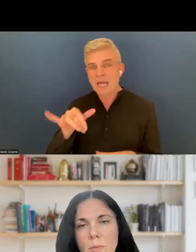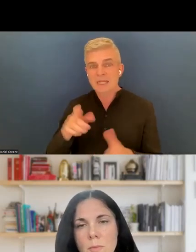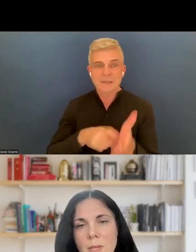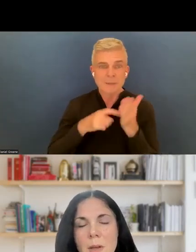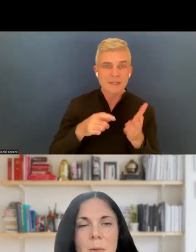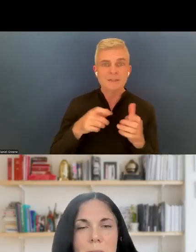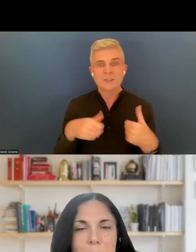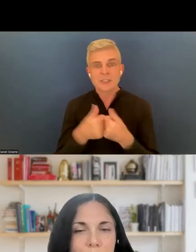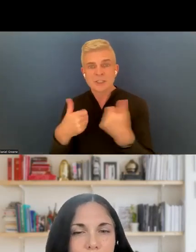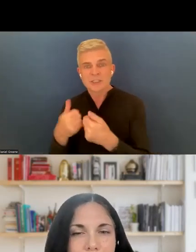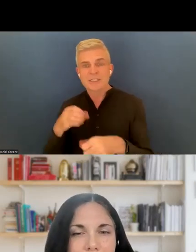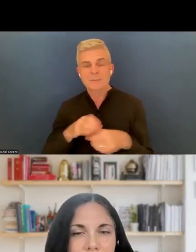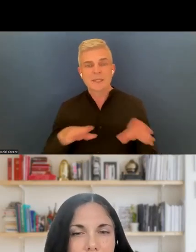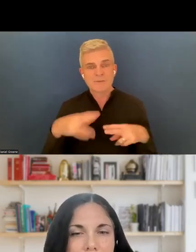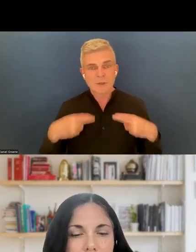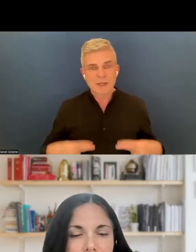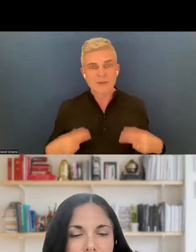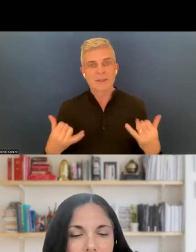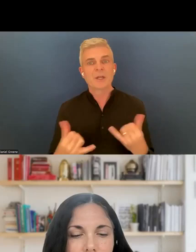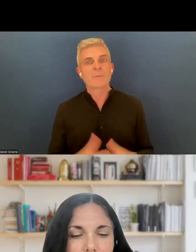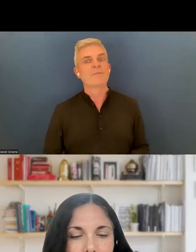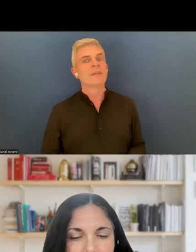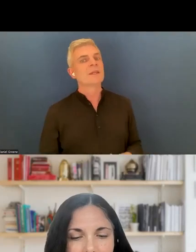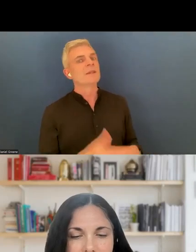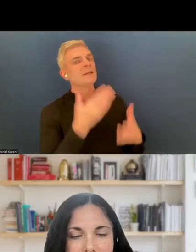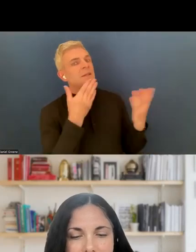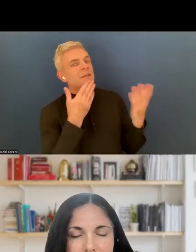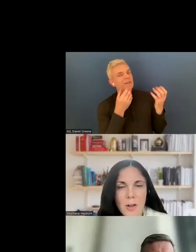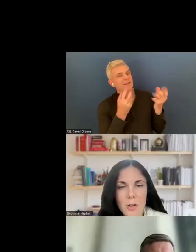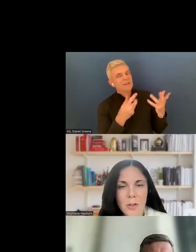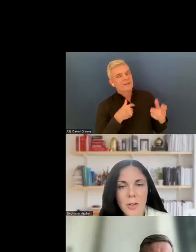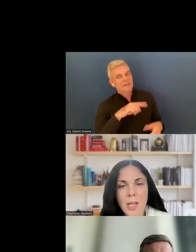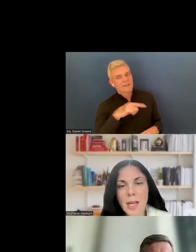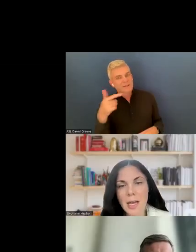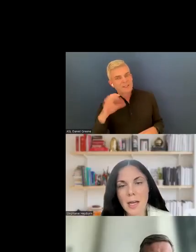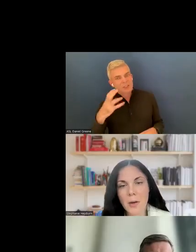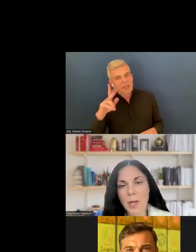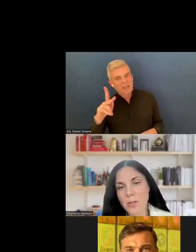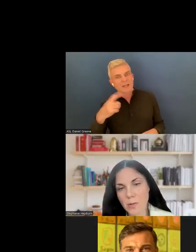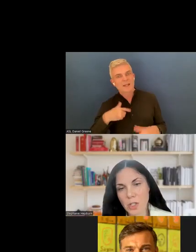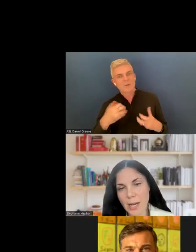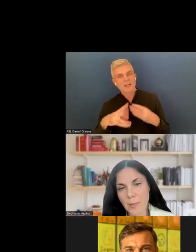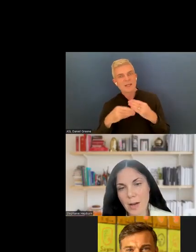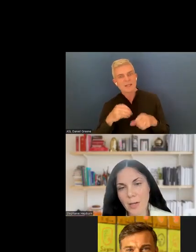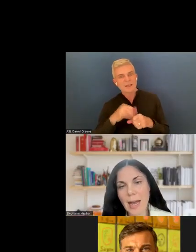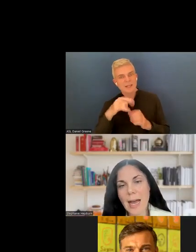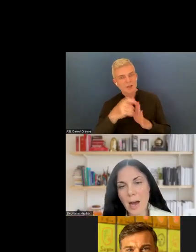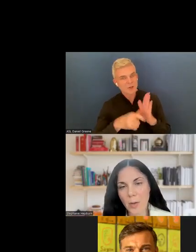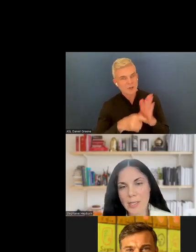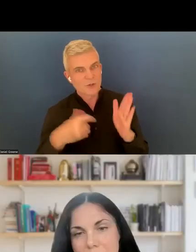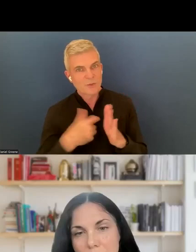right now. Thank you so much. And I'll pass it back to you, Chuck. I would just like to add in the article, we also chat